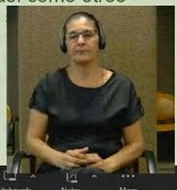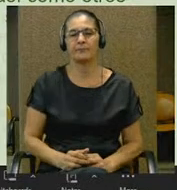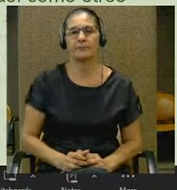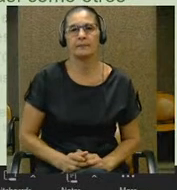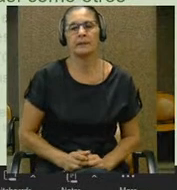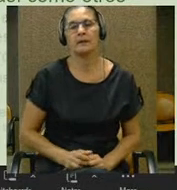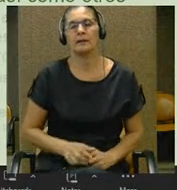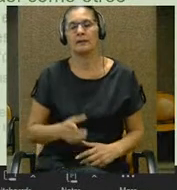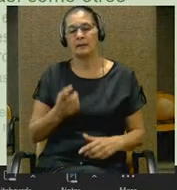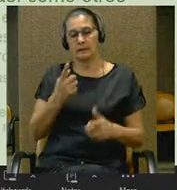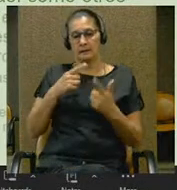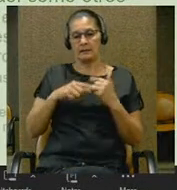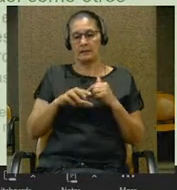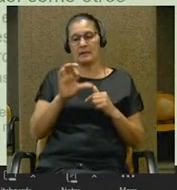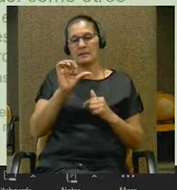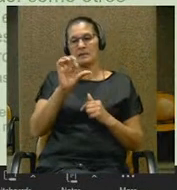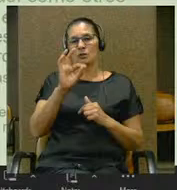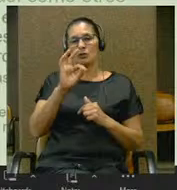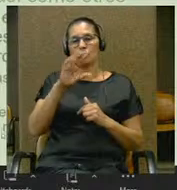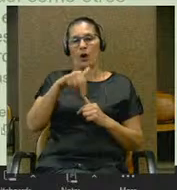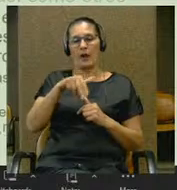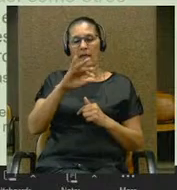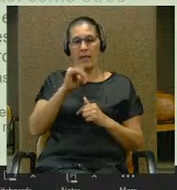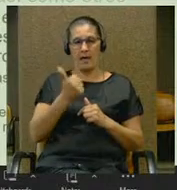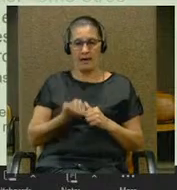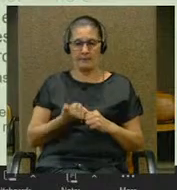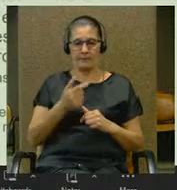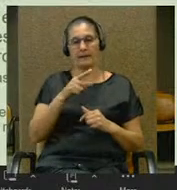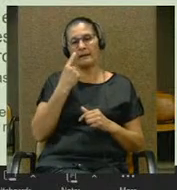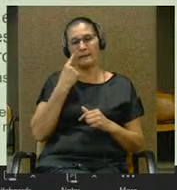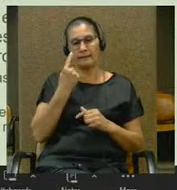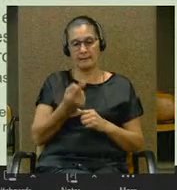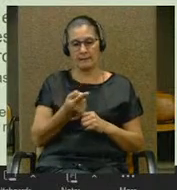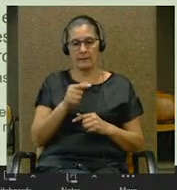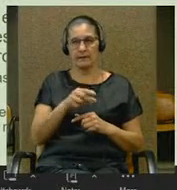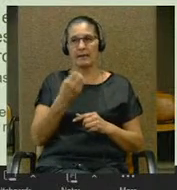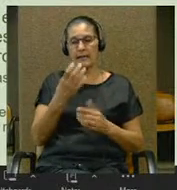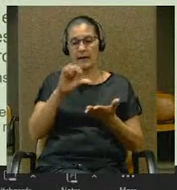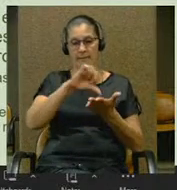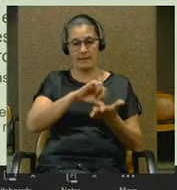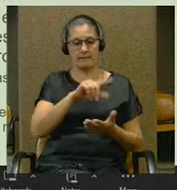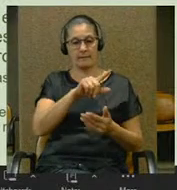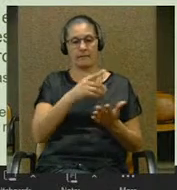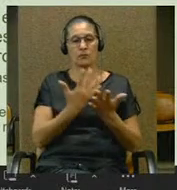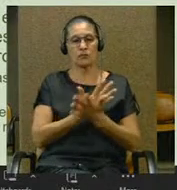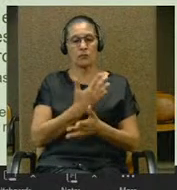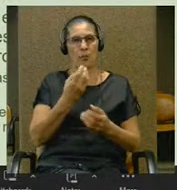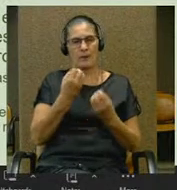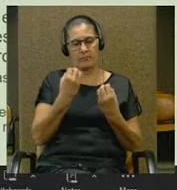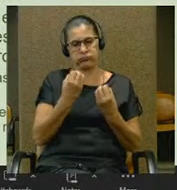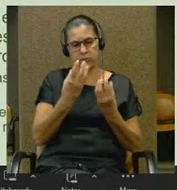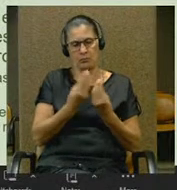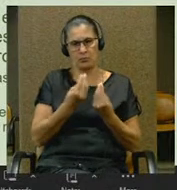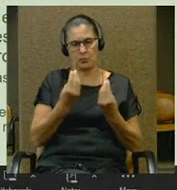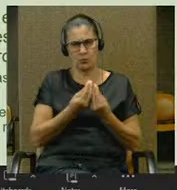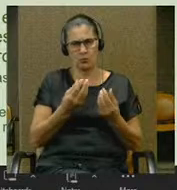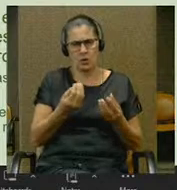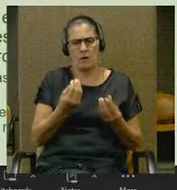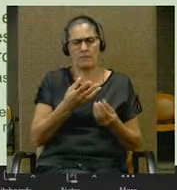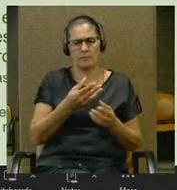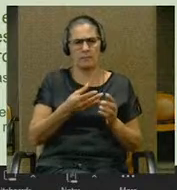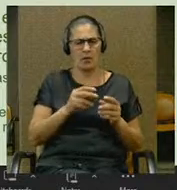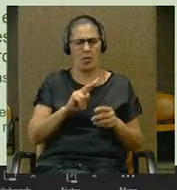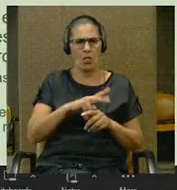The case of Estonia is quite revealing because the country has had